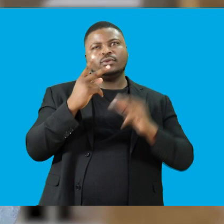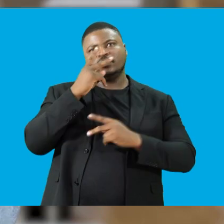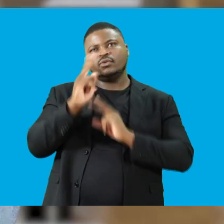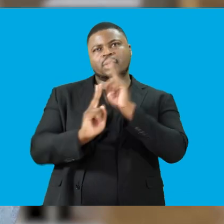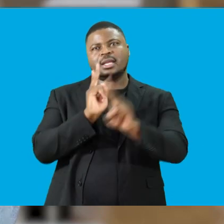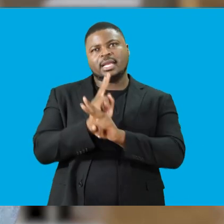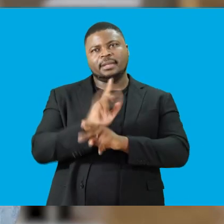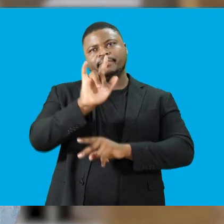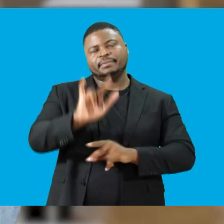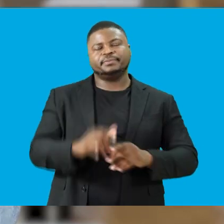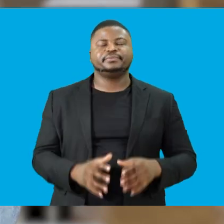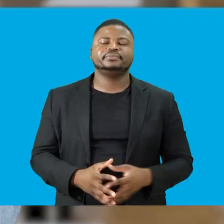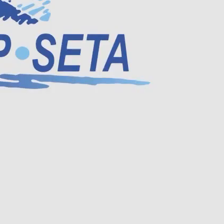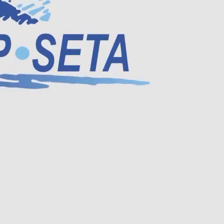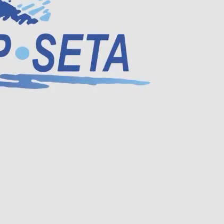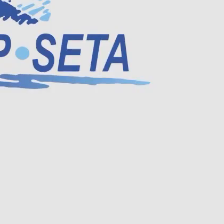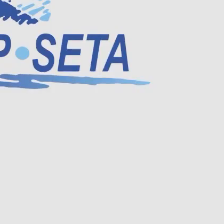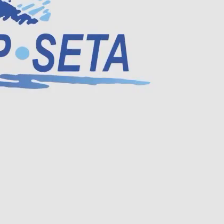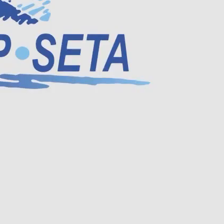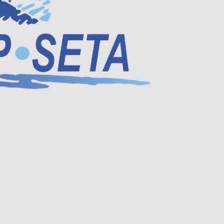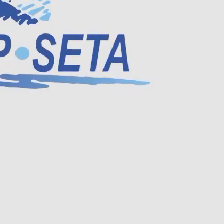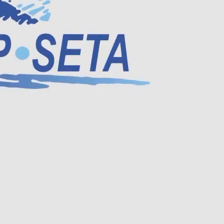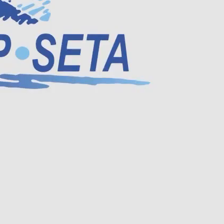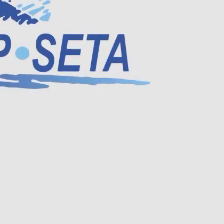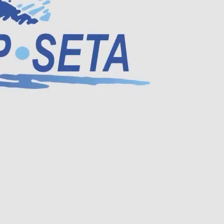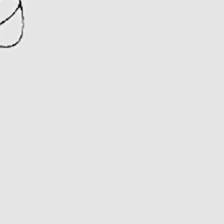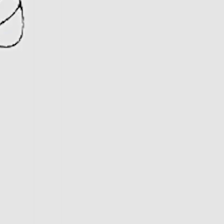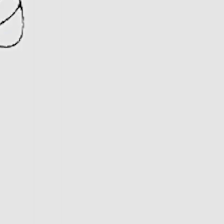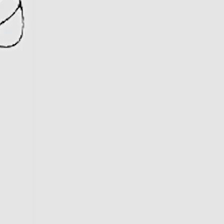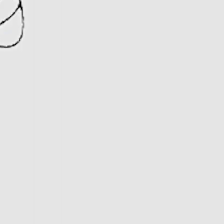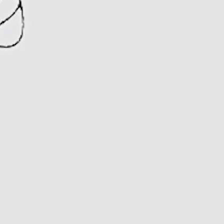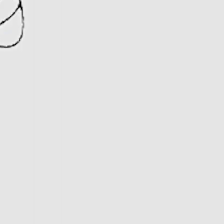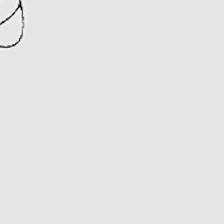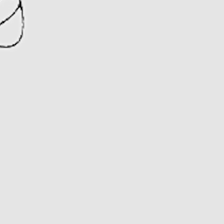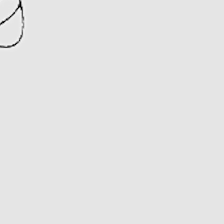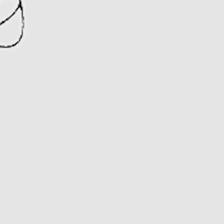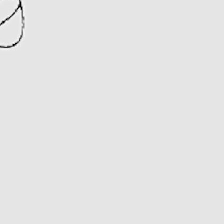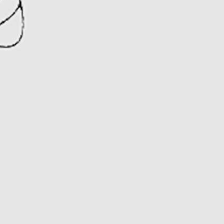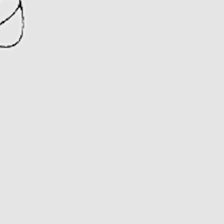next time.